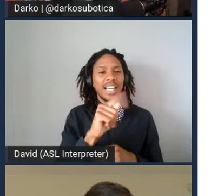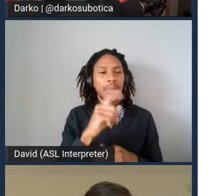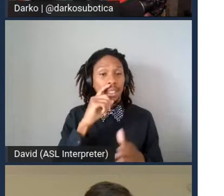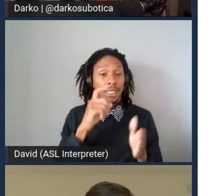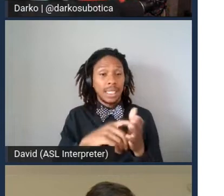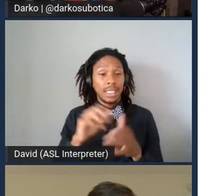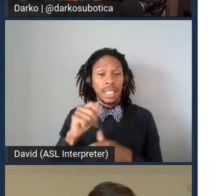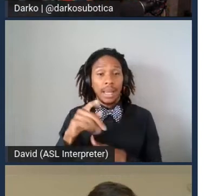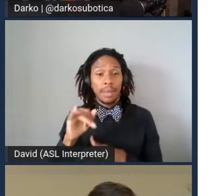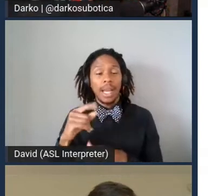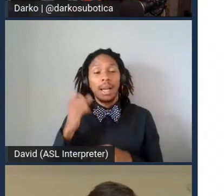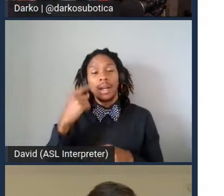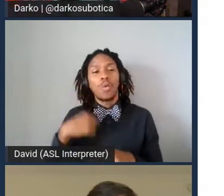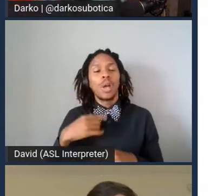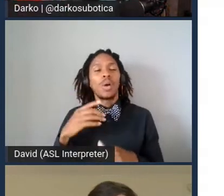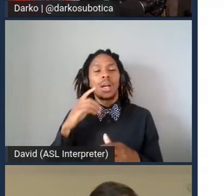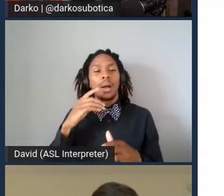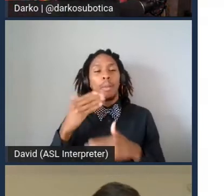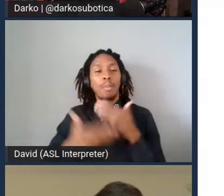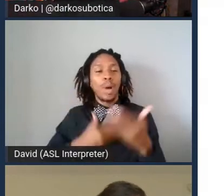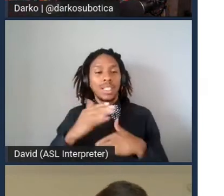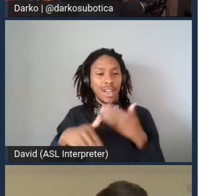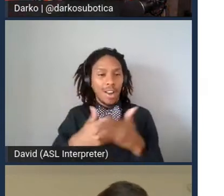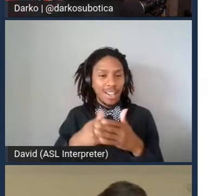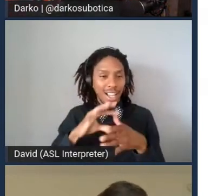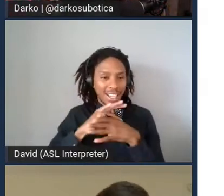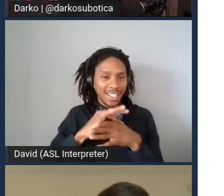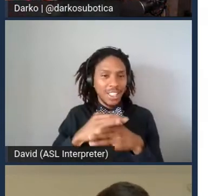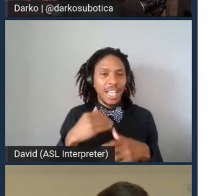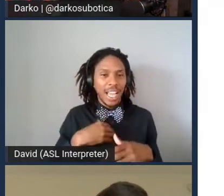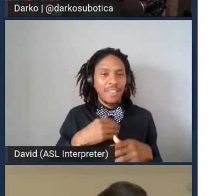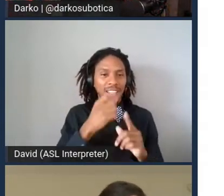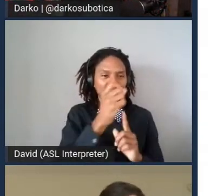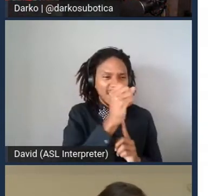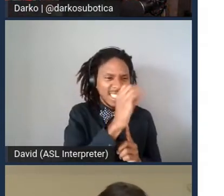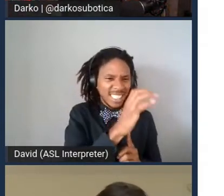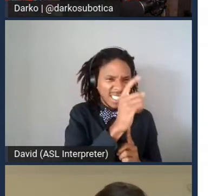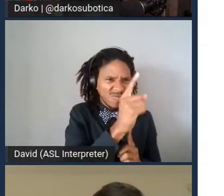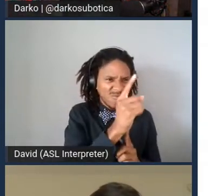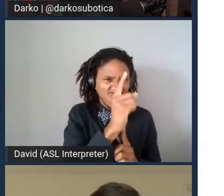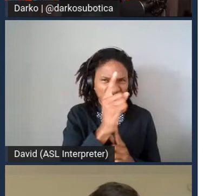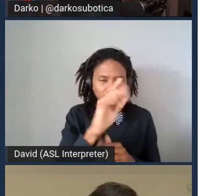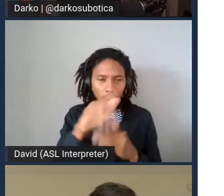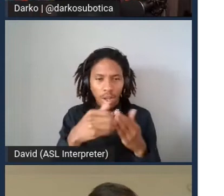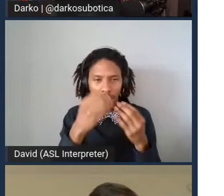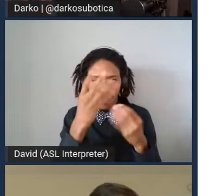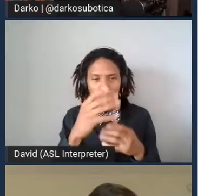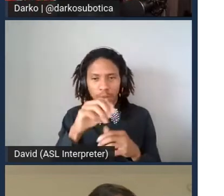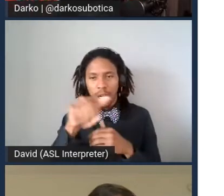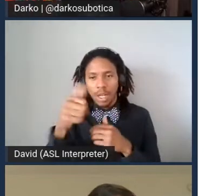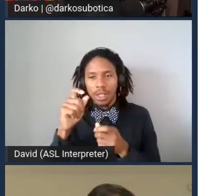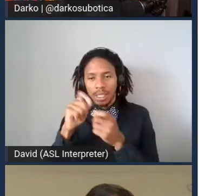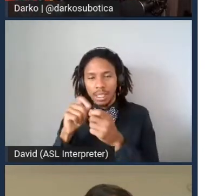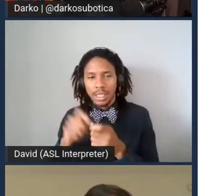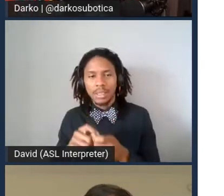of the content and you will get second by second information of all the other detail. Gotcha. Well, that makes a lot of sense,